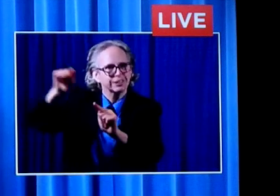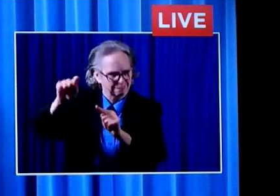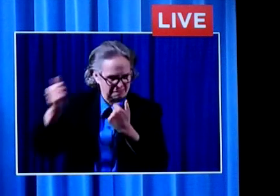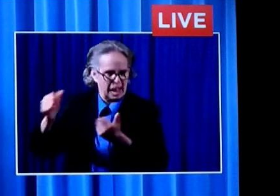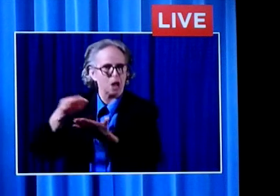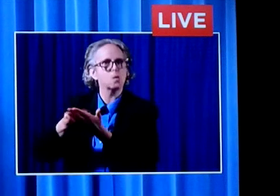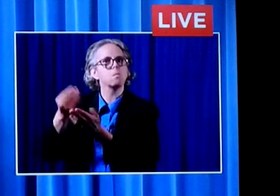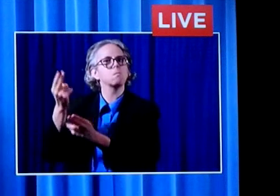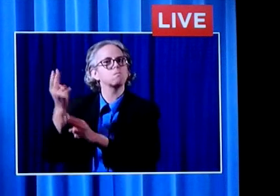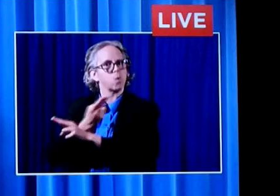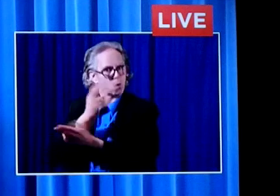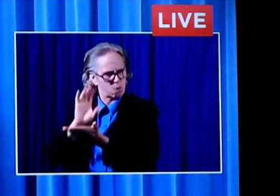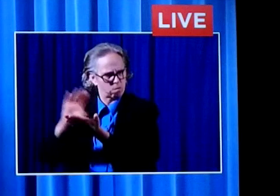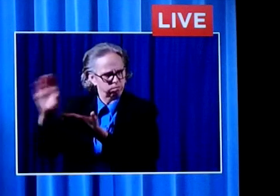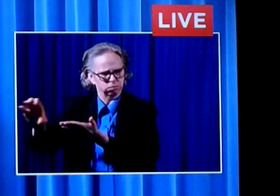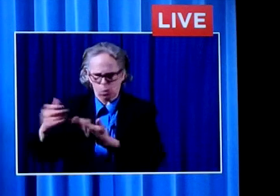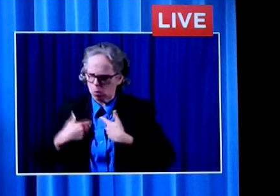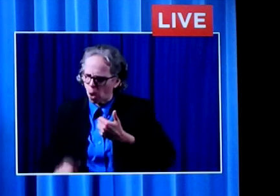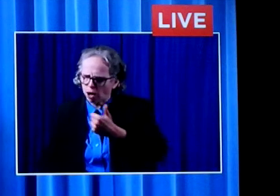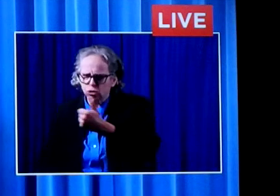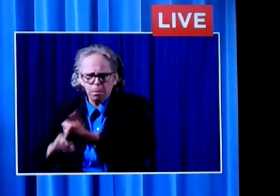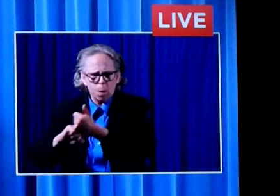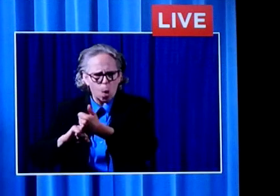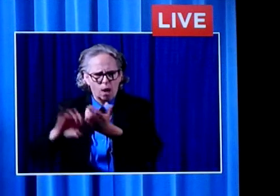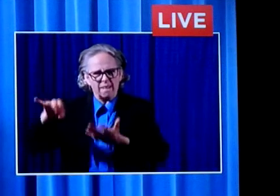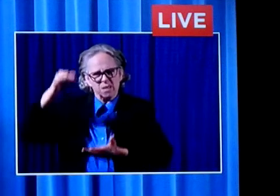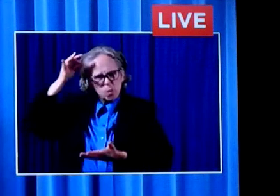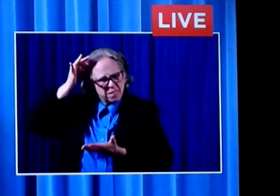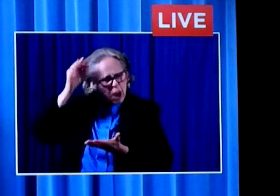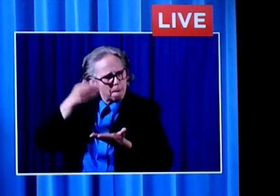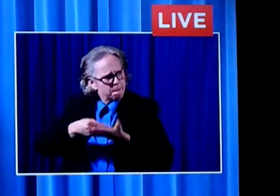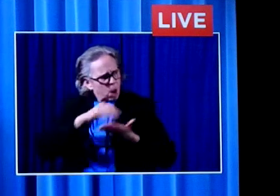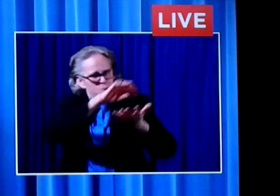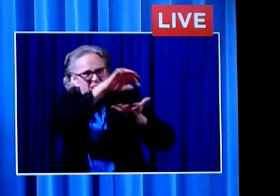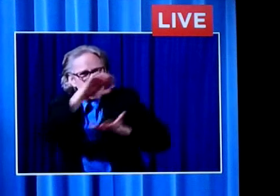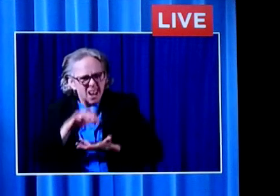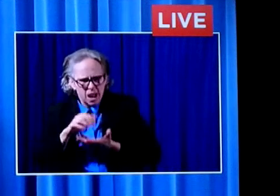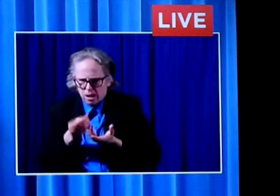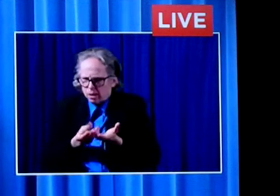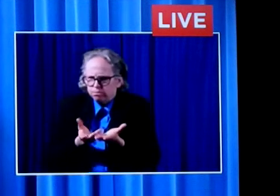federal funding that we have available. Our request is from